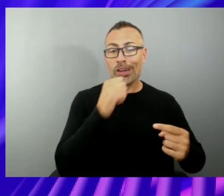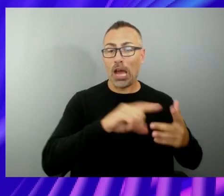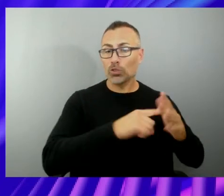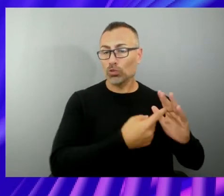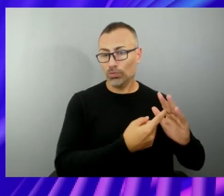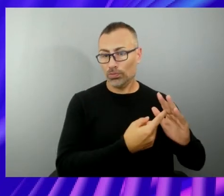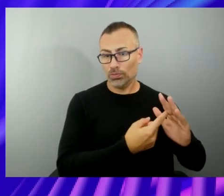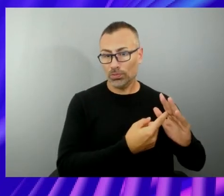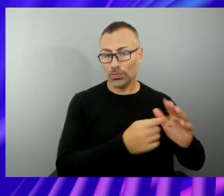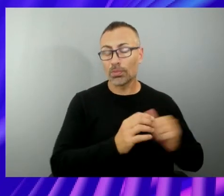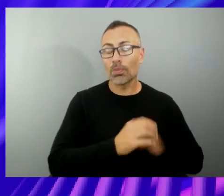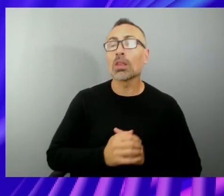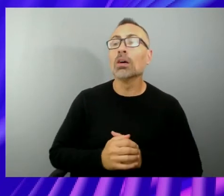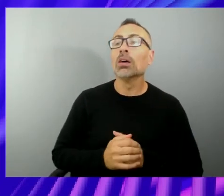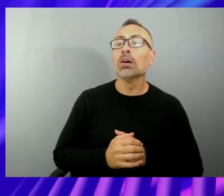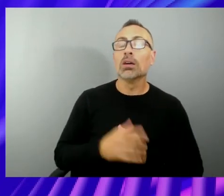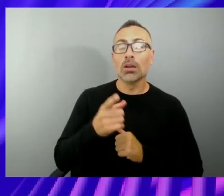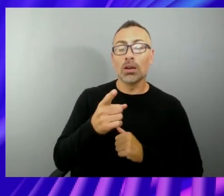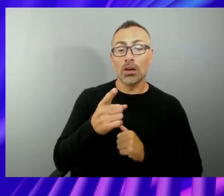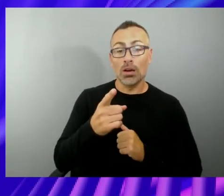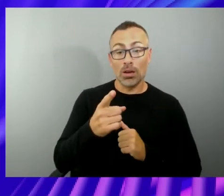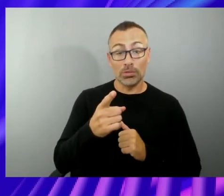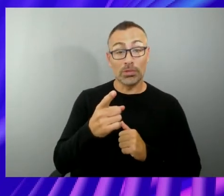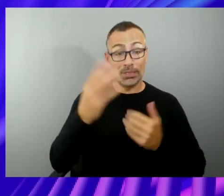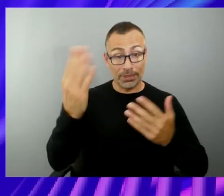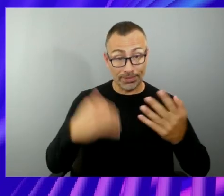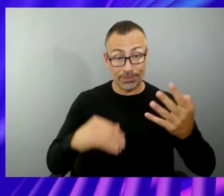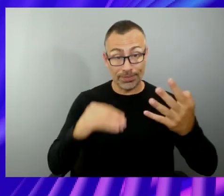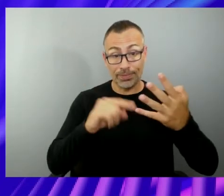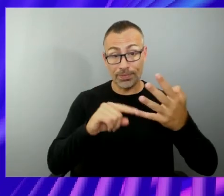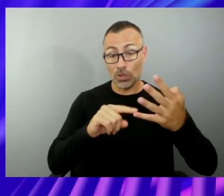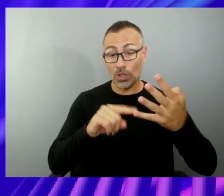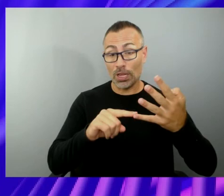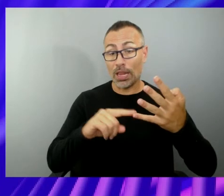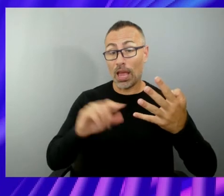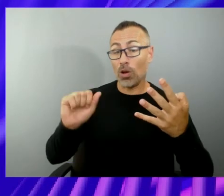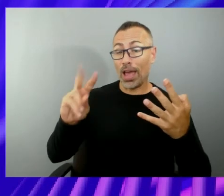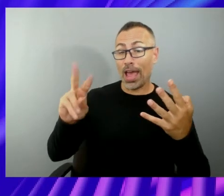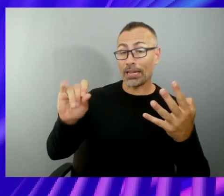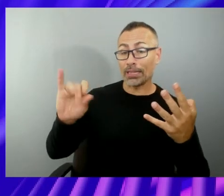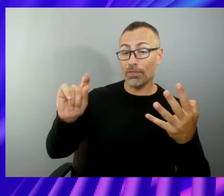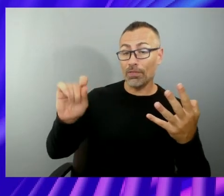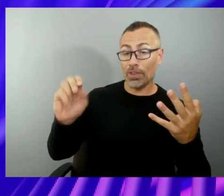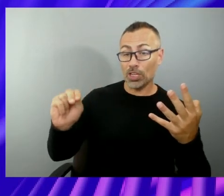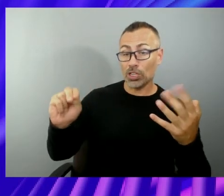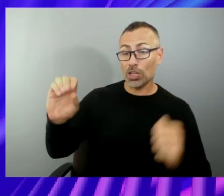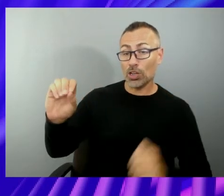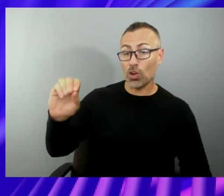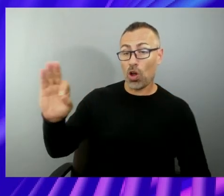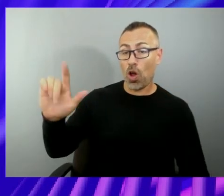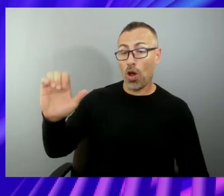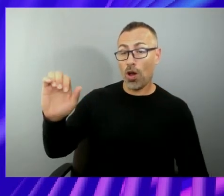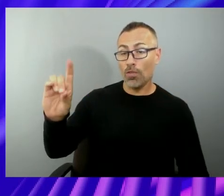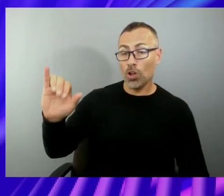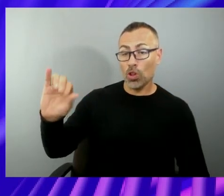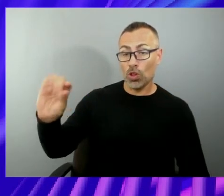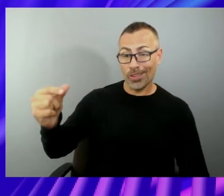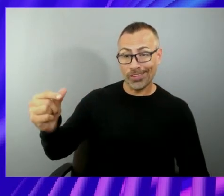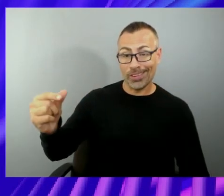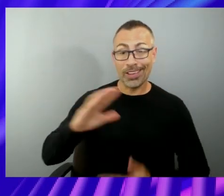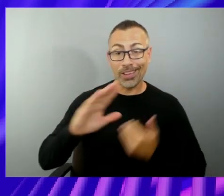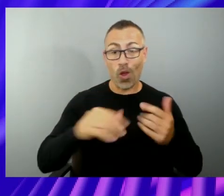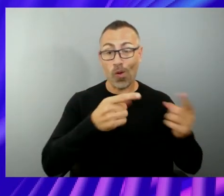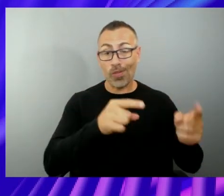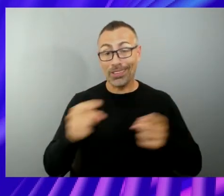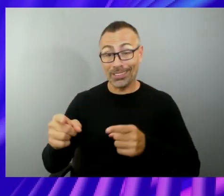further, activation offloading, because all the instances, if they have GPUs, they also have CPUs,